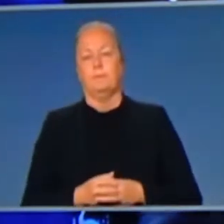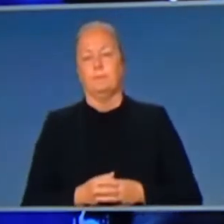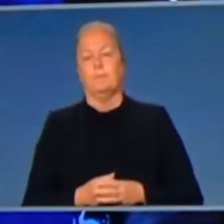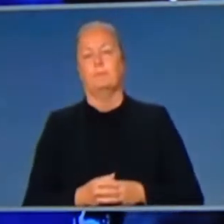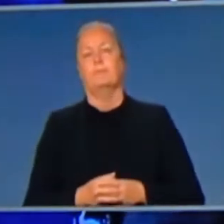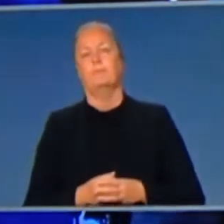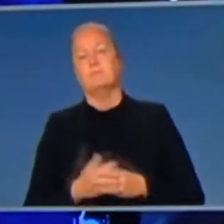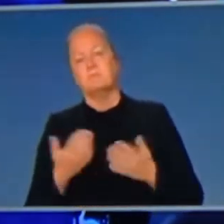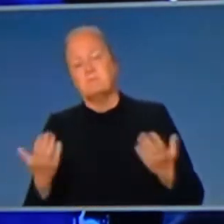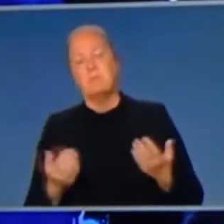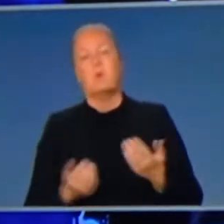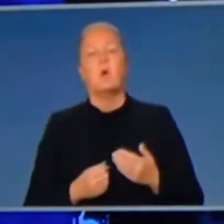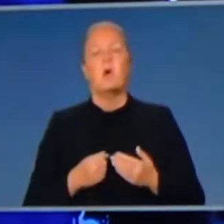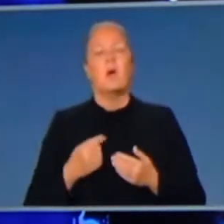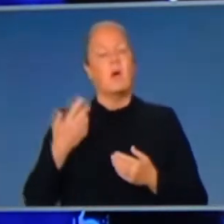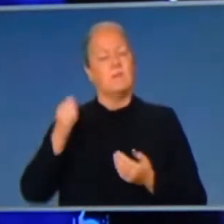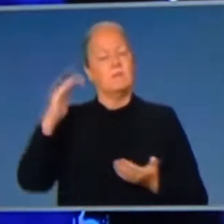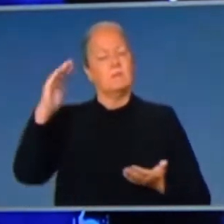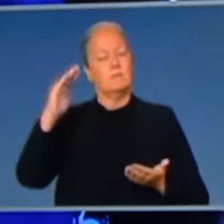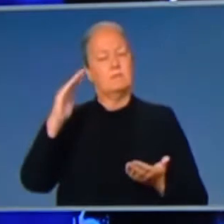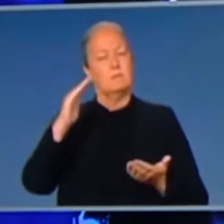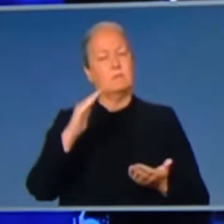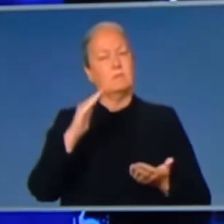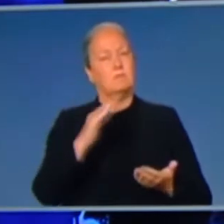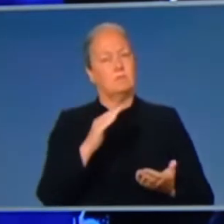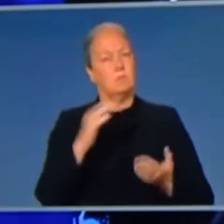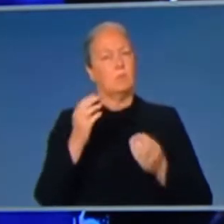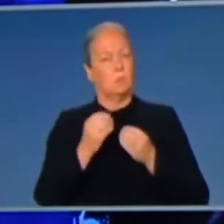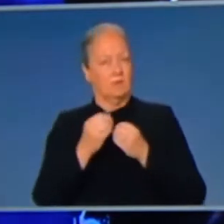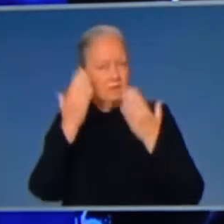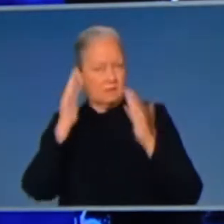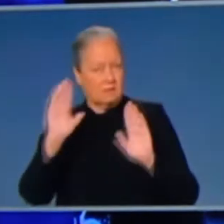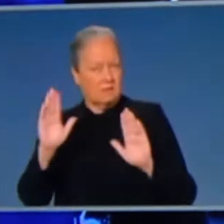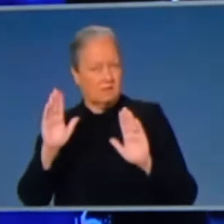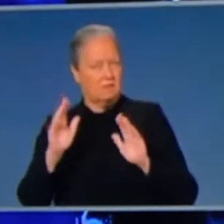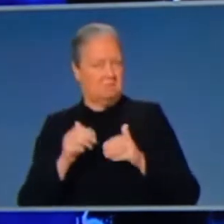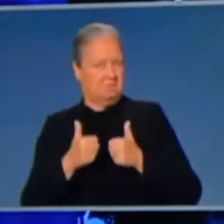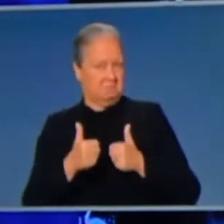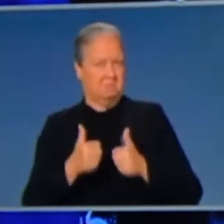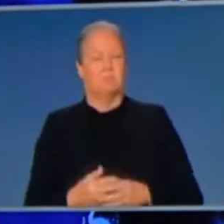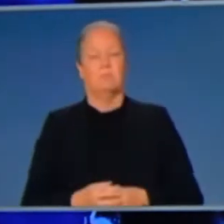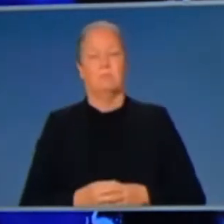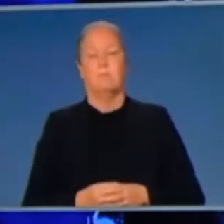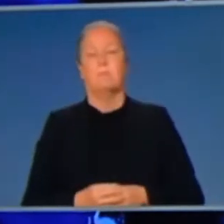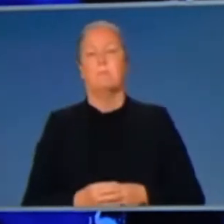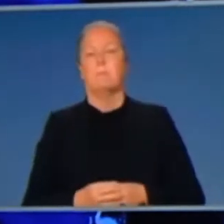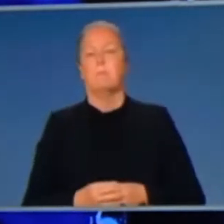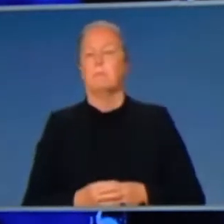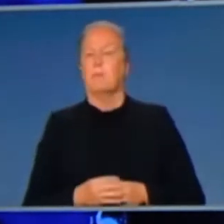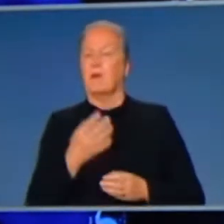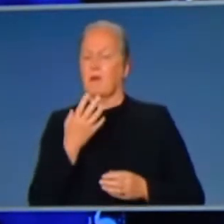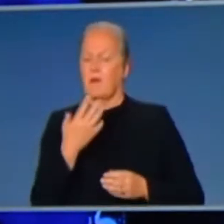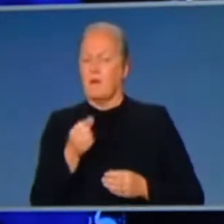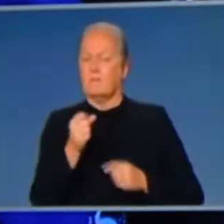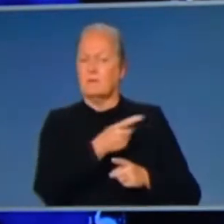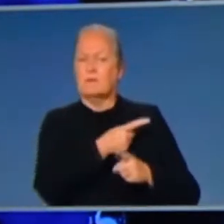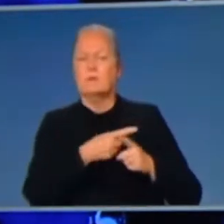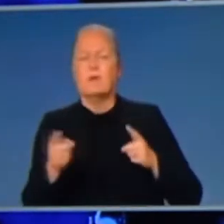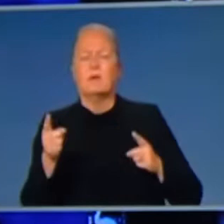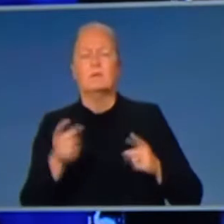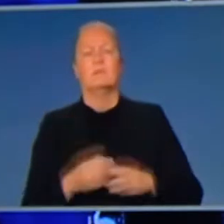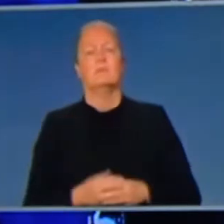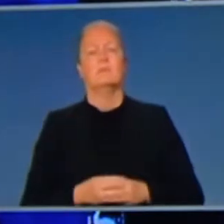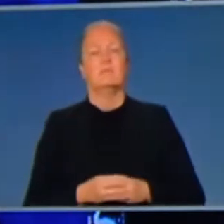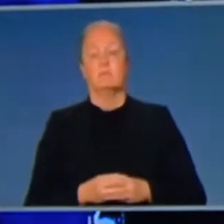to just a few percentage points per day. This has occurred quite rapidly. In fact, it has occurred